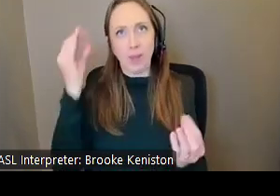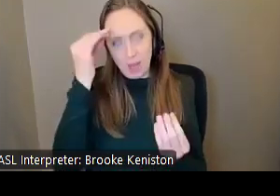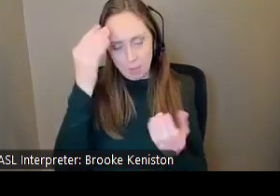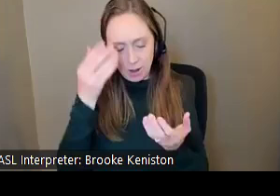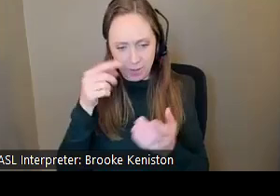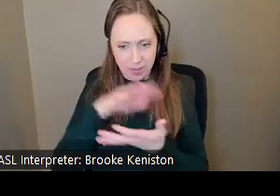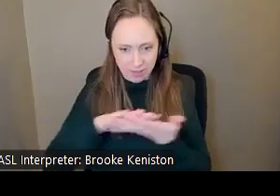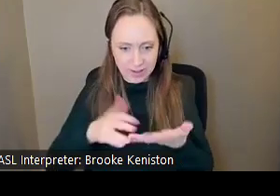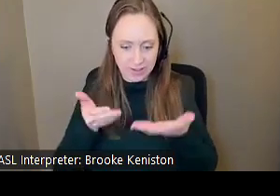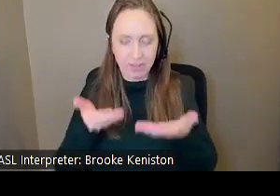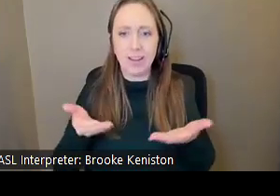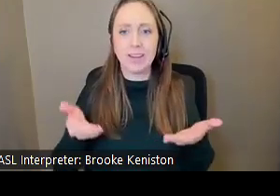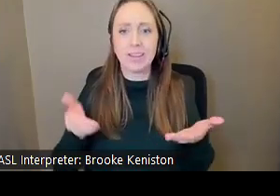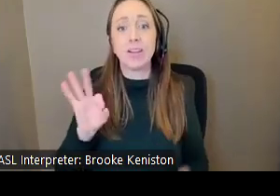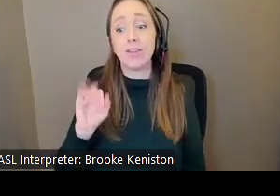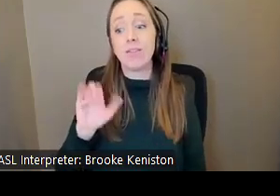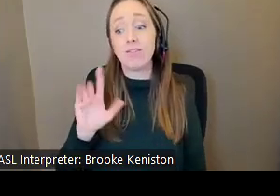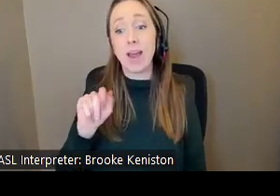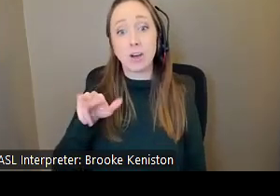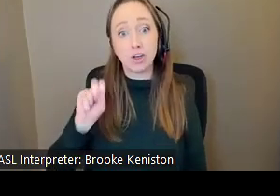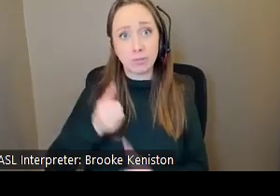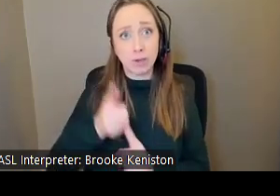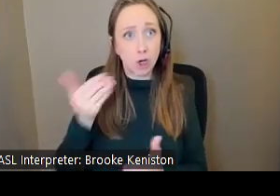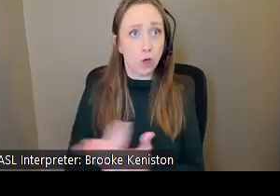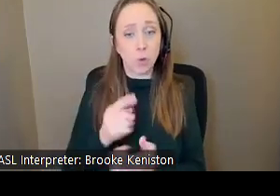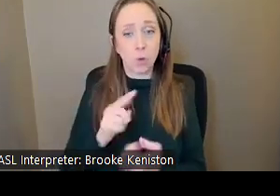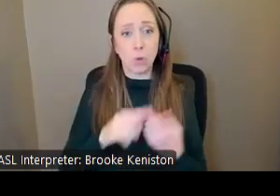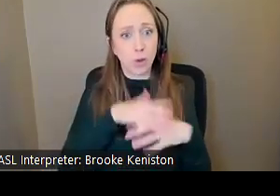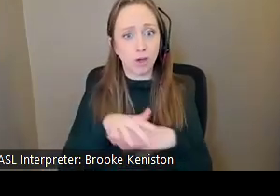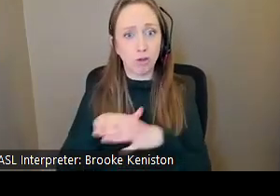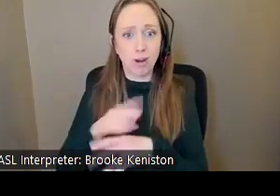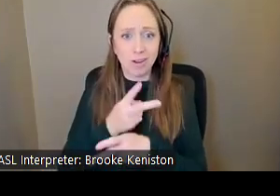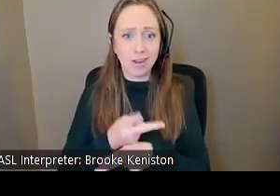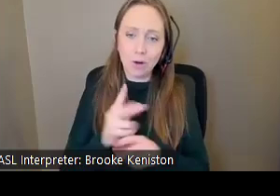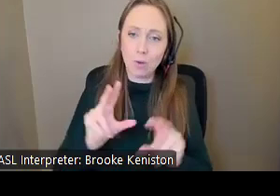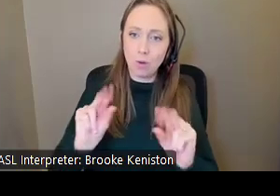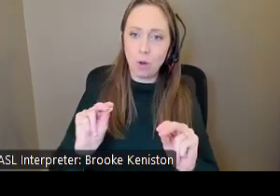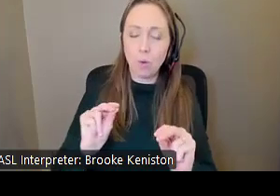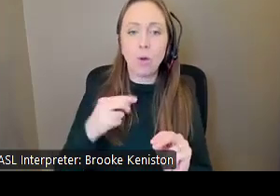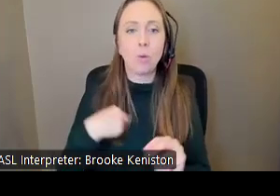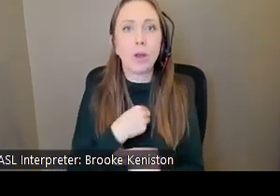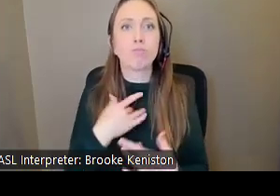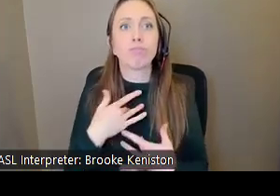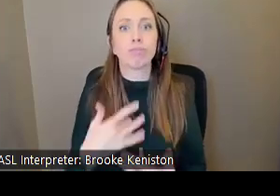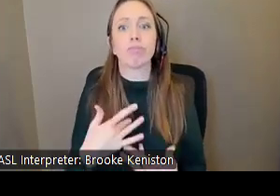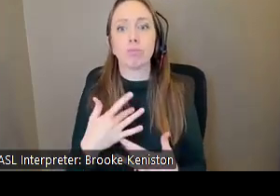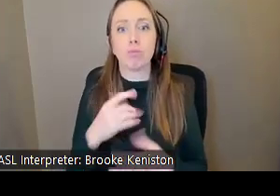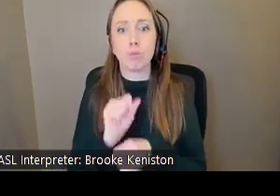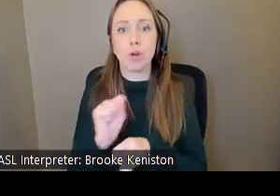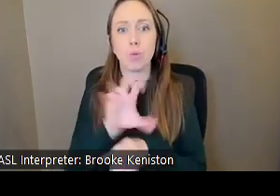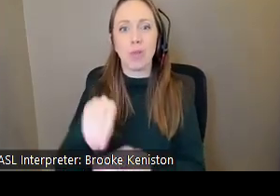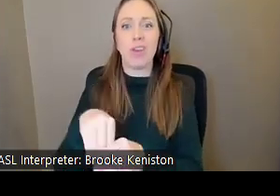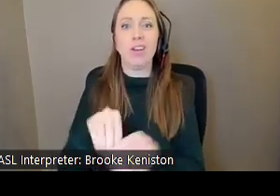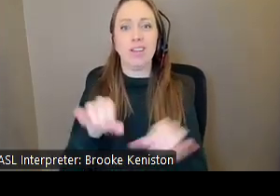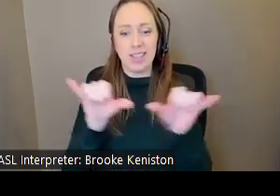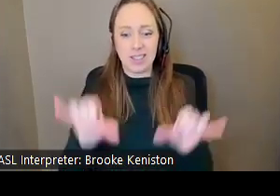factors are new to integrated care because we work in messy systems and we have to encounter these. I